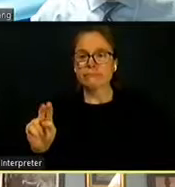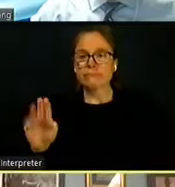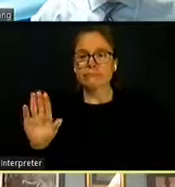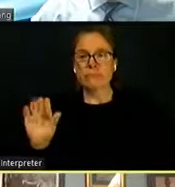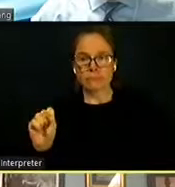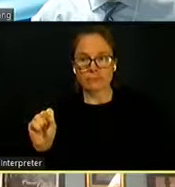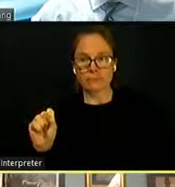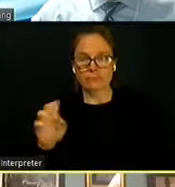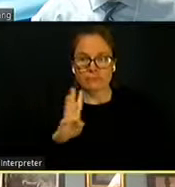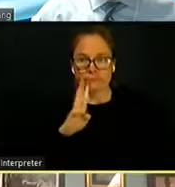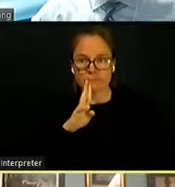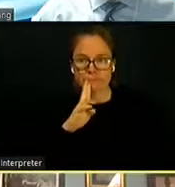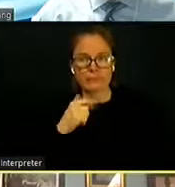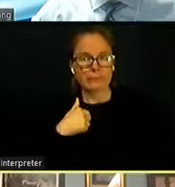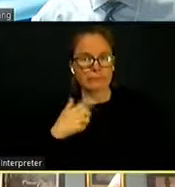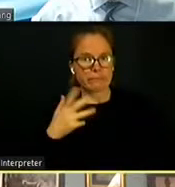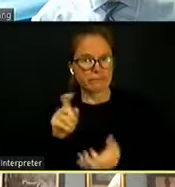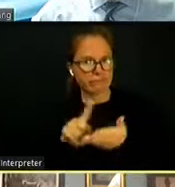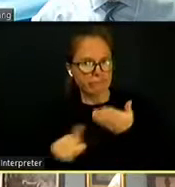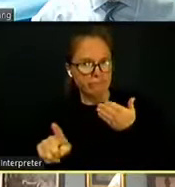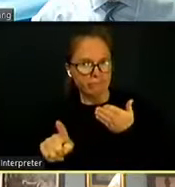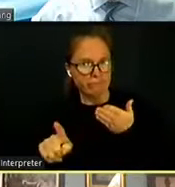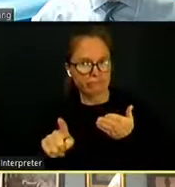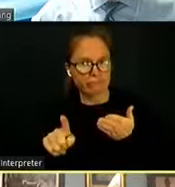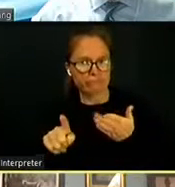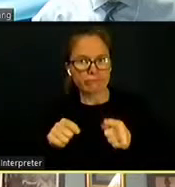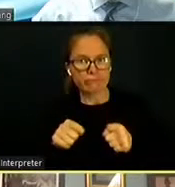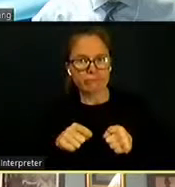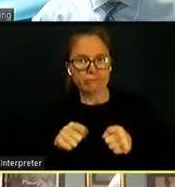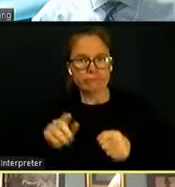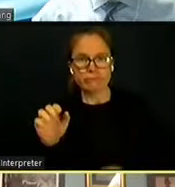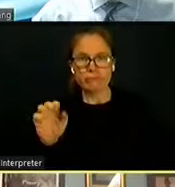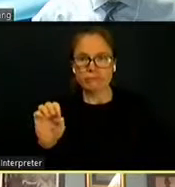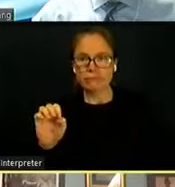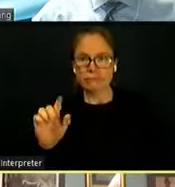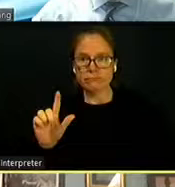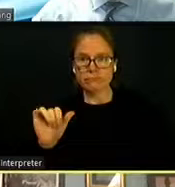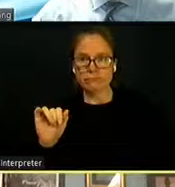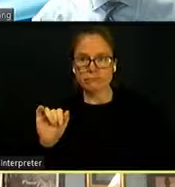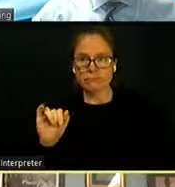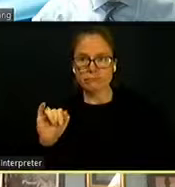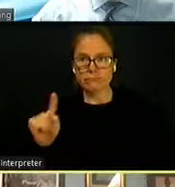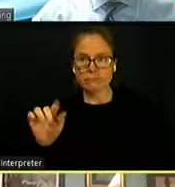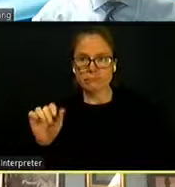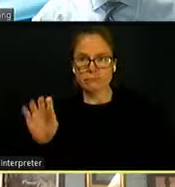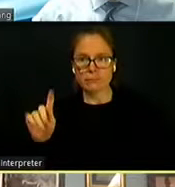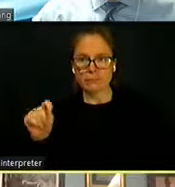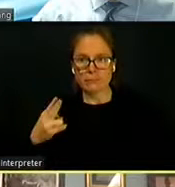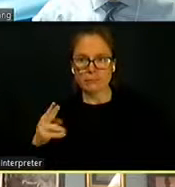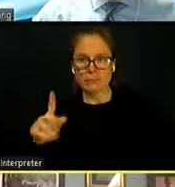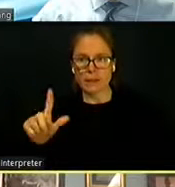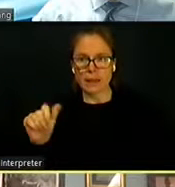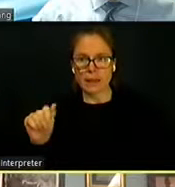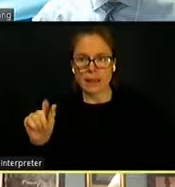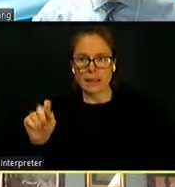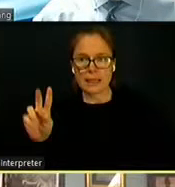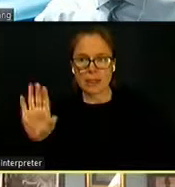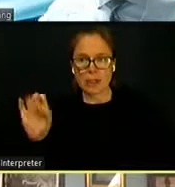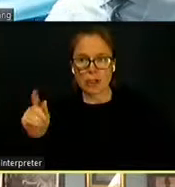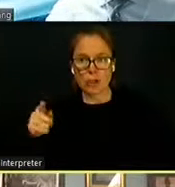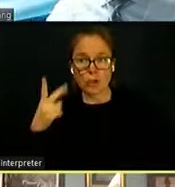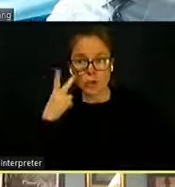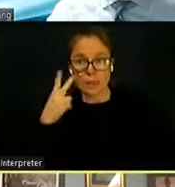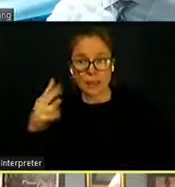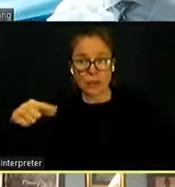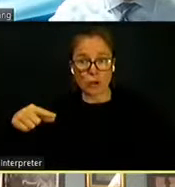The one thing I do want to check is just if Elizabeth or Latricia, who have been monitoring the Q&A, if there were any